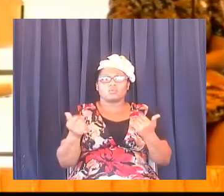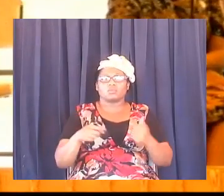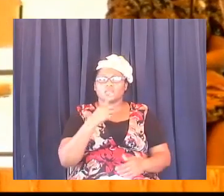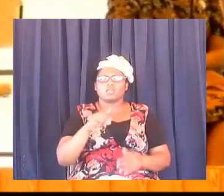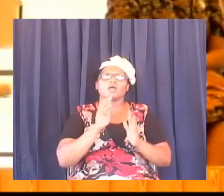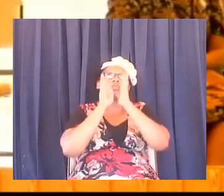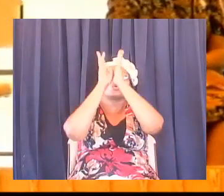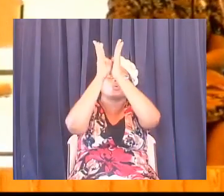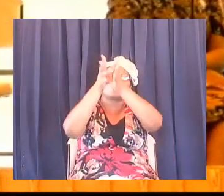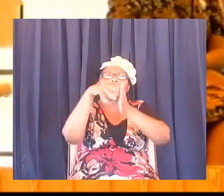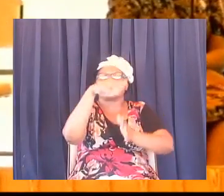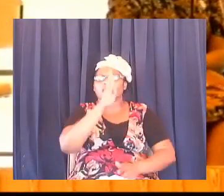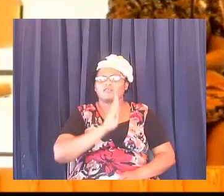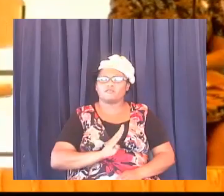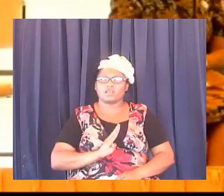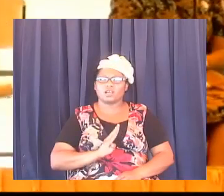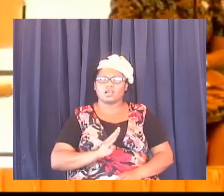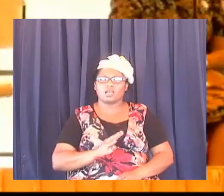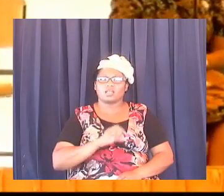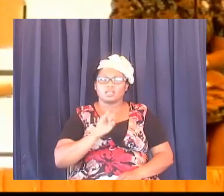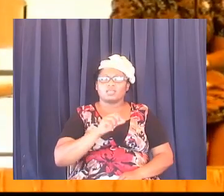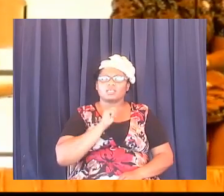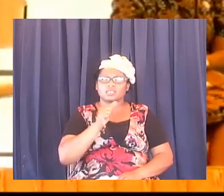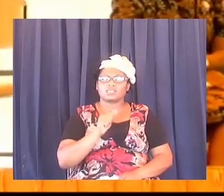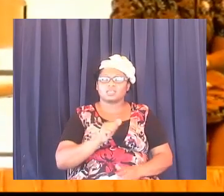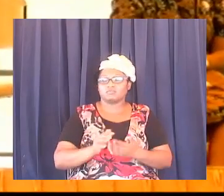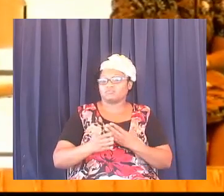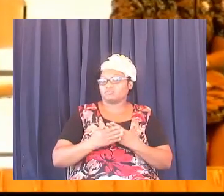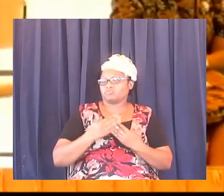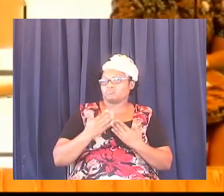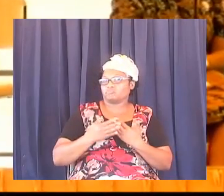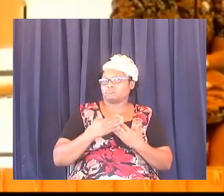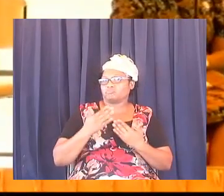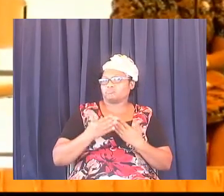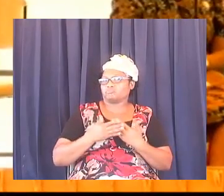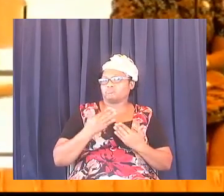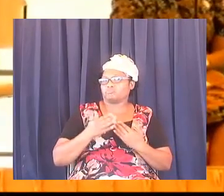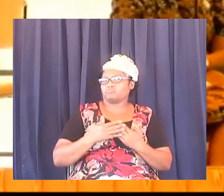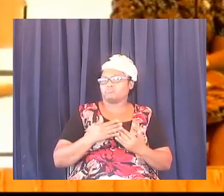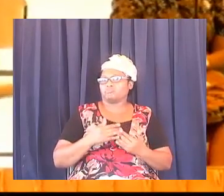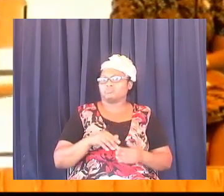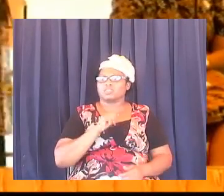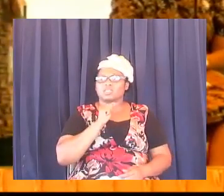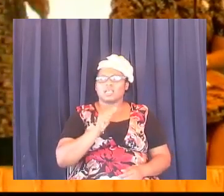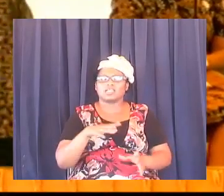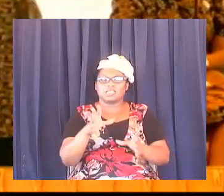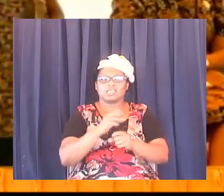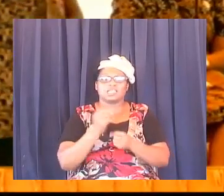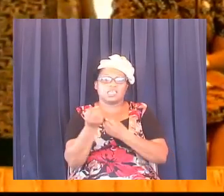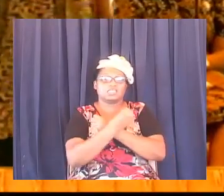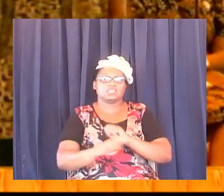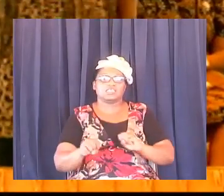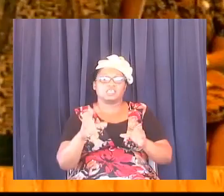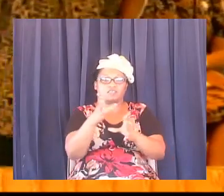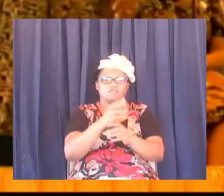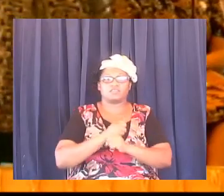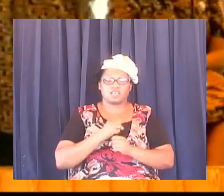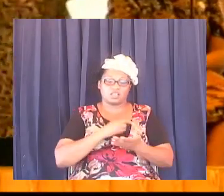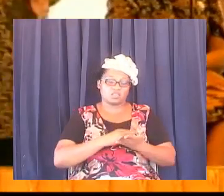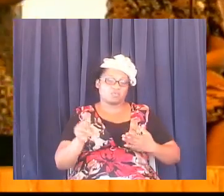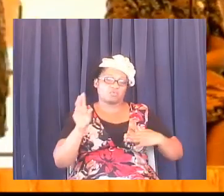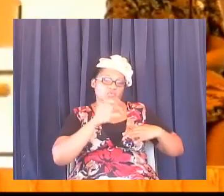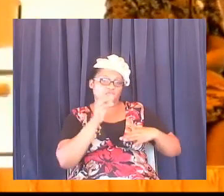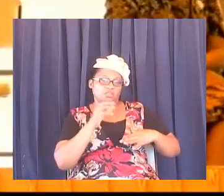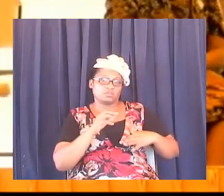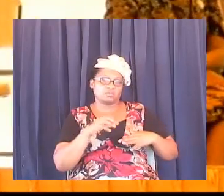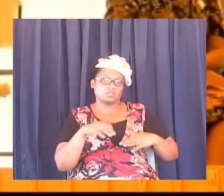of God, it's not smooth sailing. It's not that you get saved, you got the Holy Ghost, and